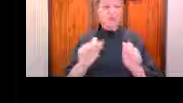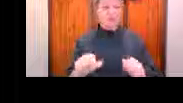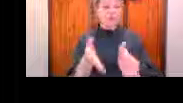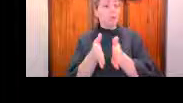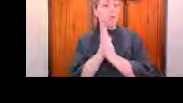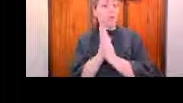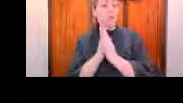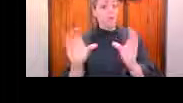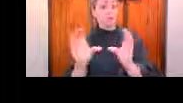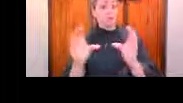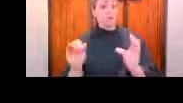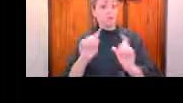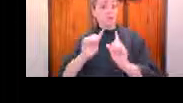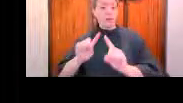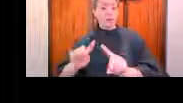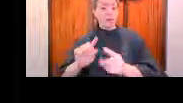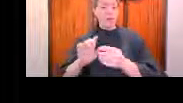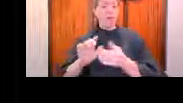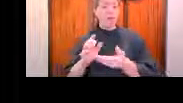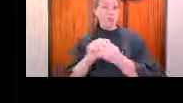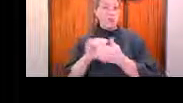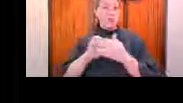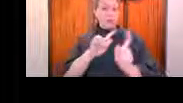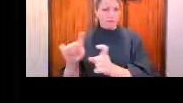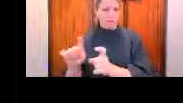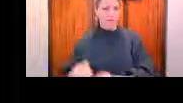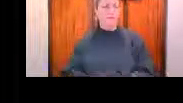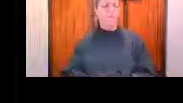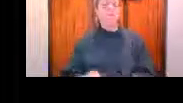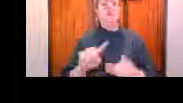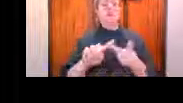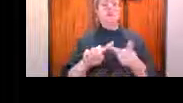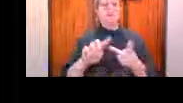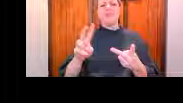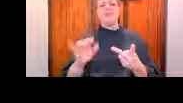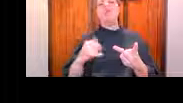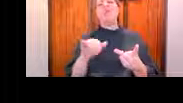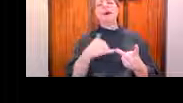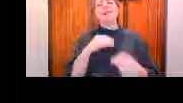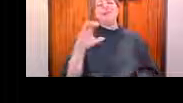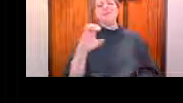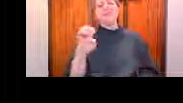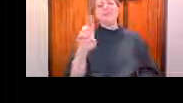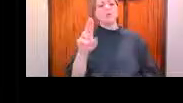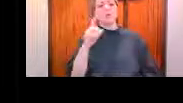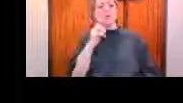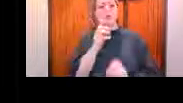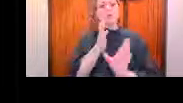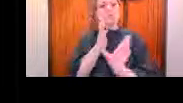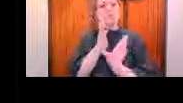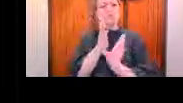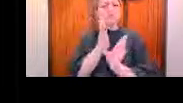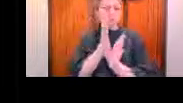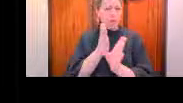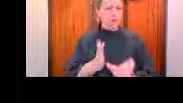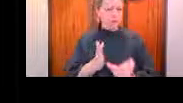on that survey. We also have CEUs for psychologists, and we will be putting into the chat how you